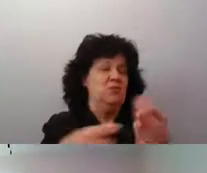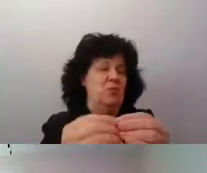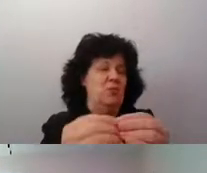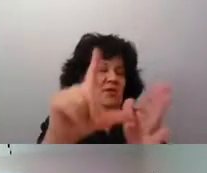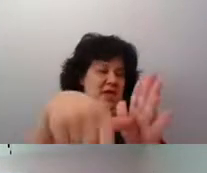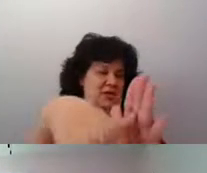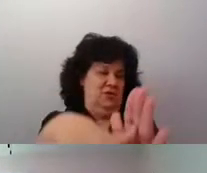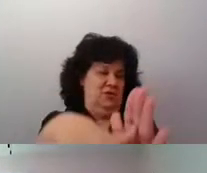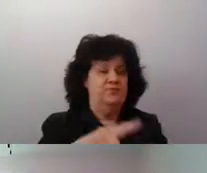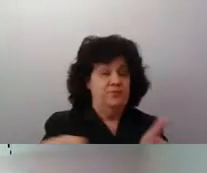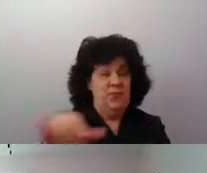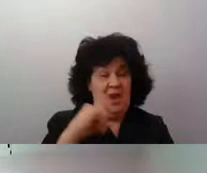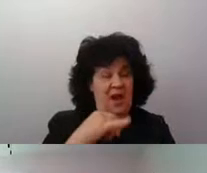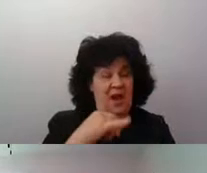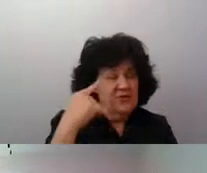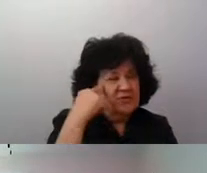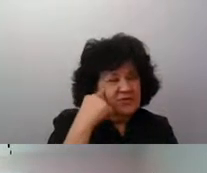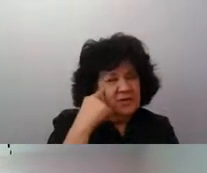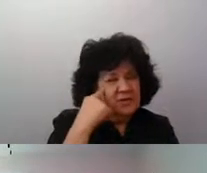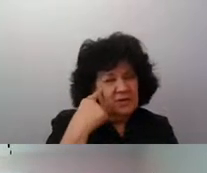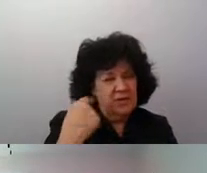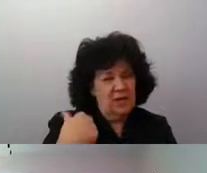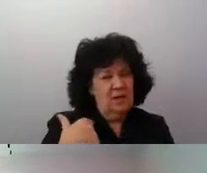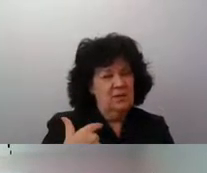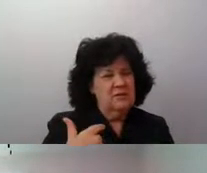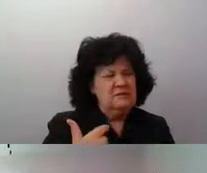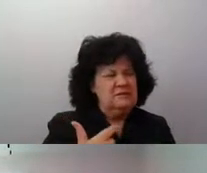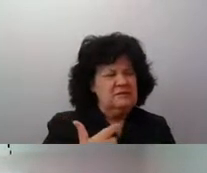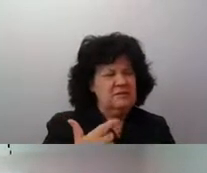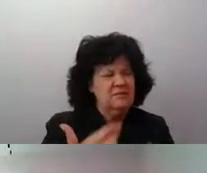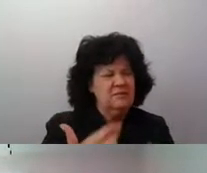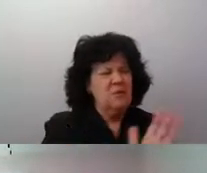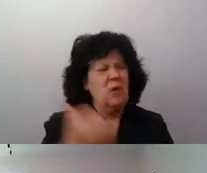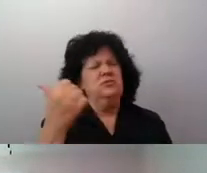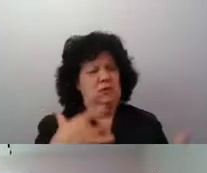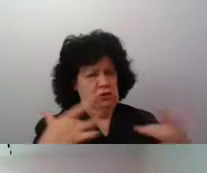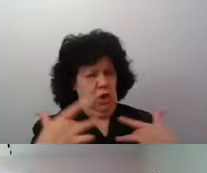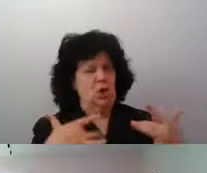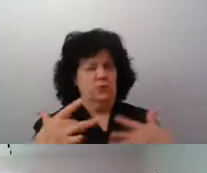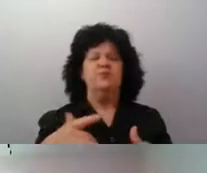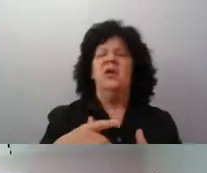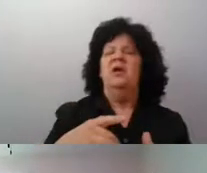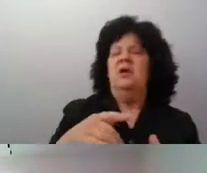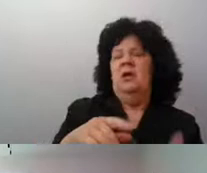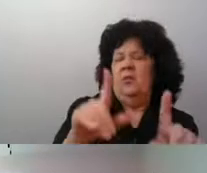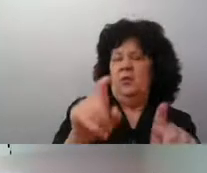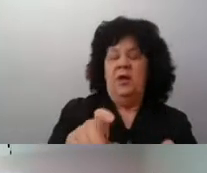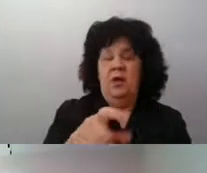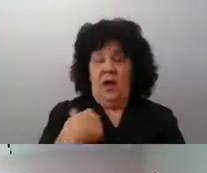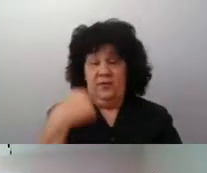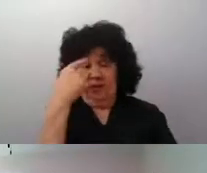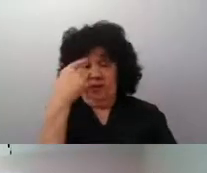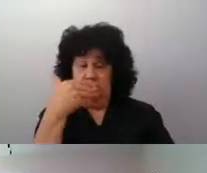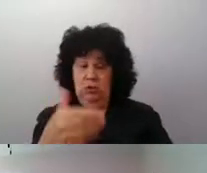I think what I was most troubled by, and maybe you can kind of push me in the right direction, is I think it's good that you make a